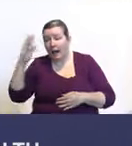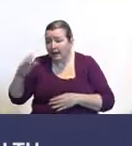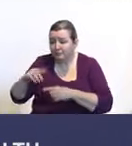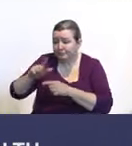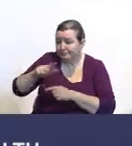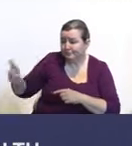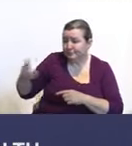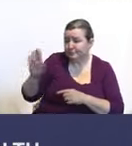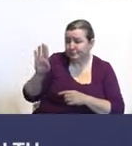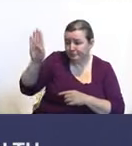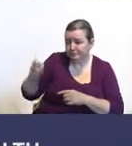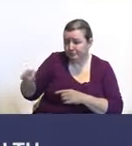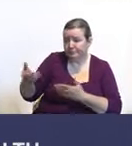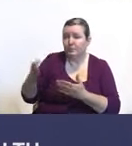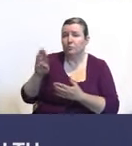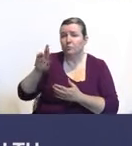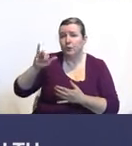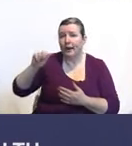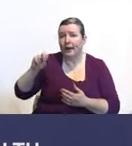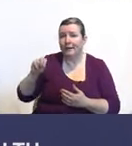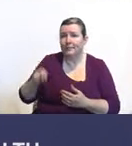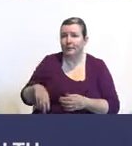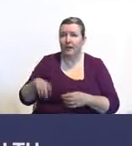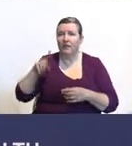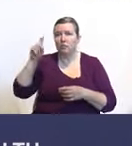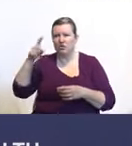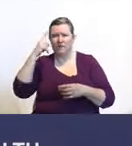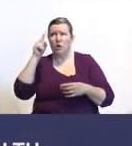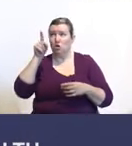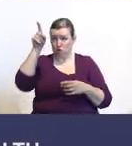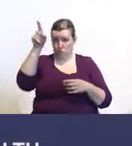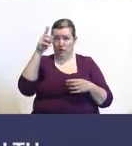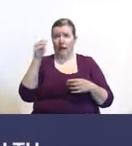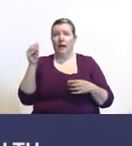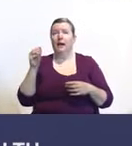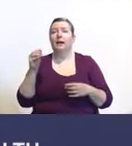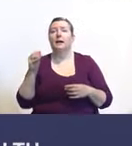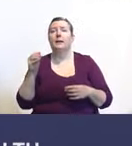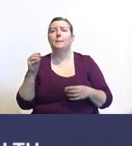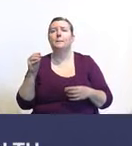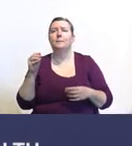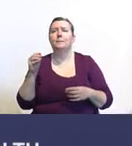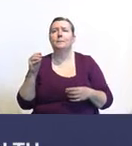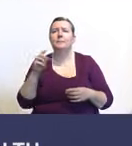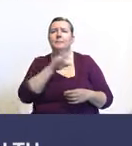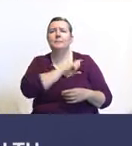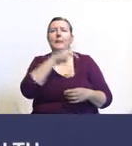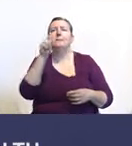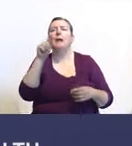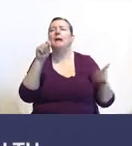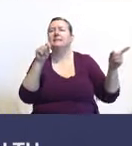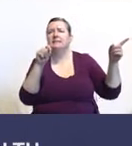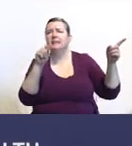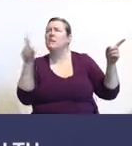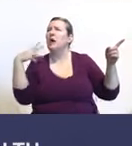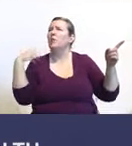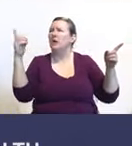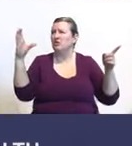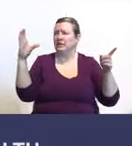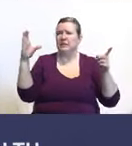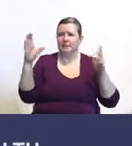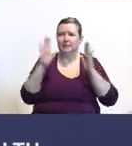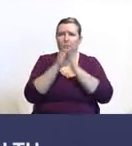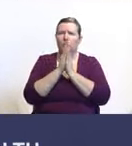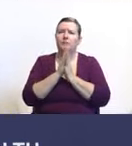much. Questions for you and for the Colonel, please, regarding Washington, D.C. What does it say to